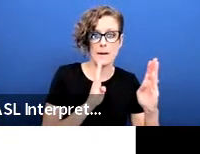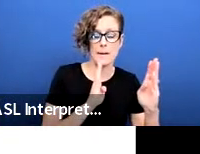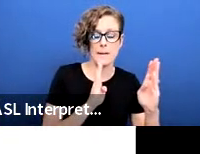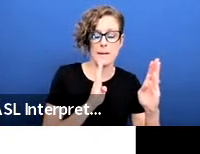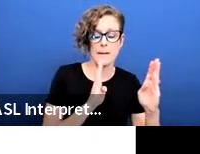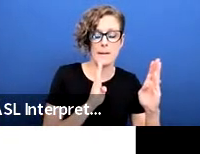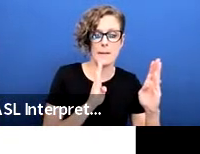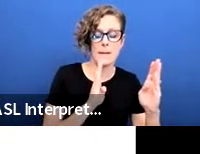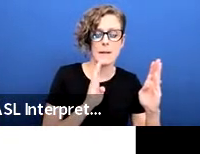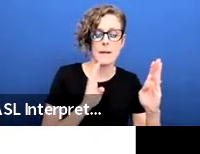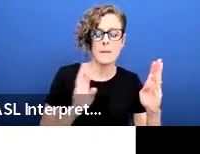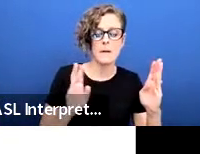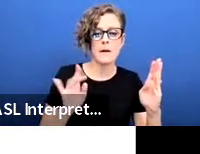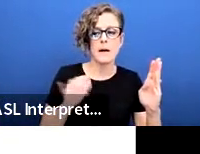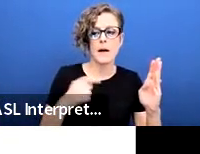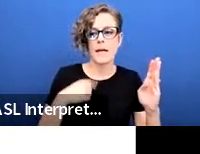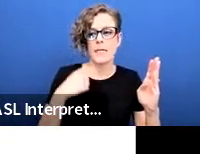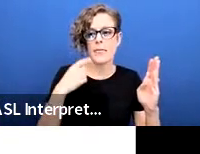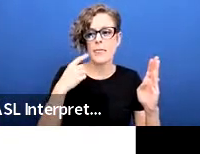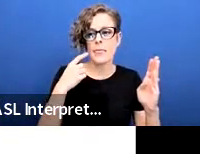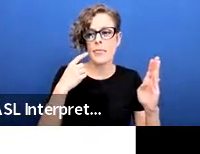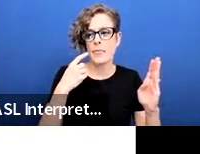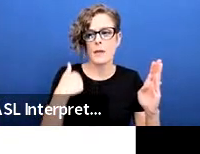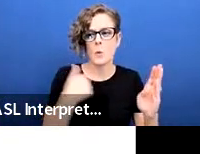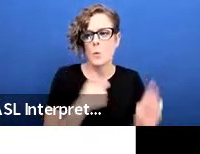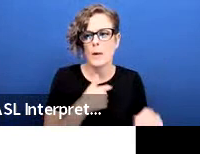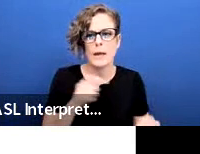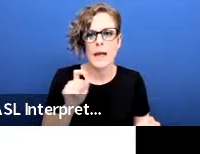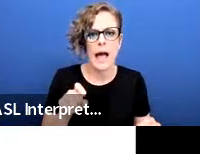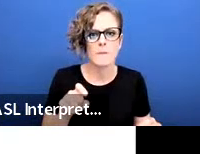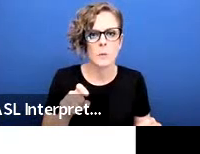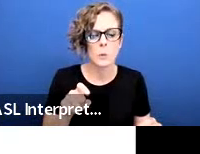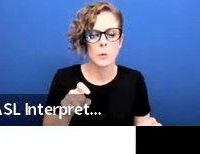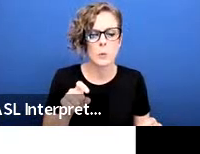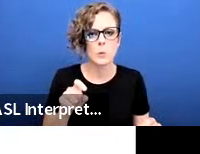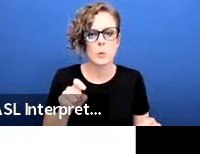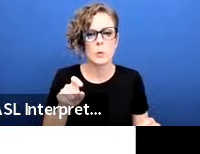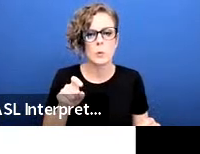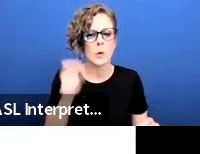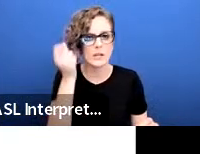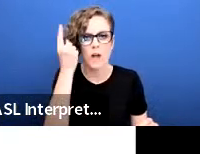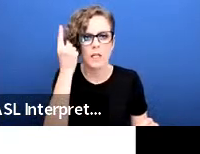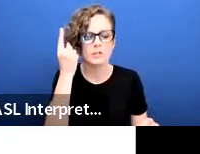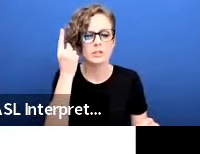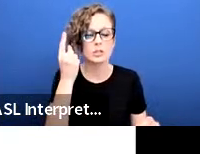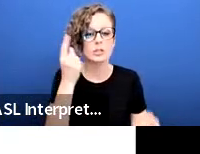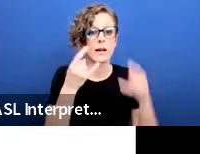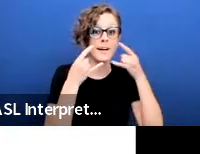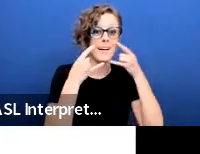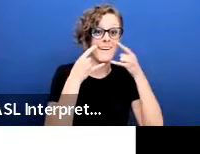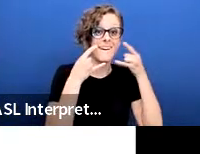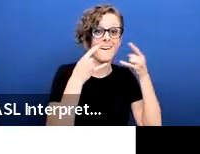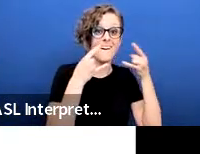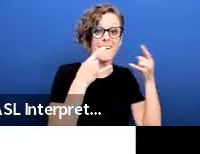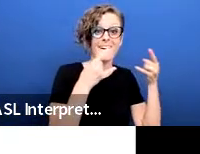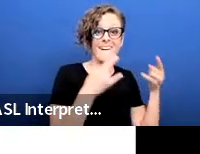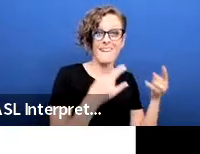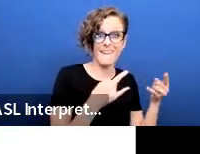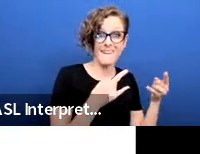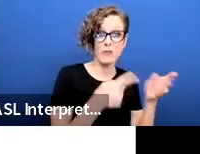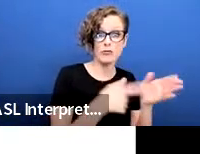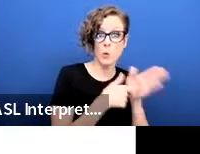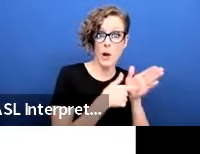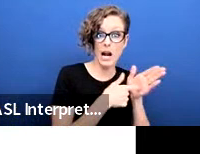I think, we have to acknowledge that we immediately saw increases in our metrics.